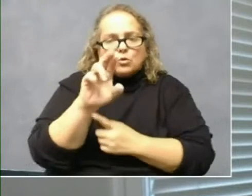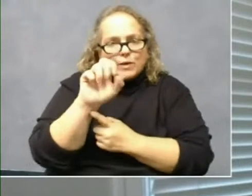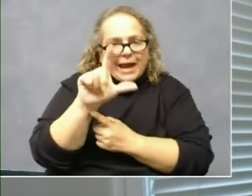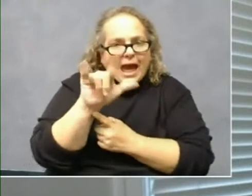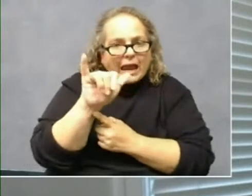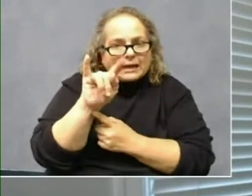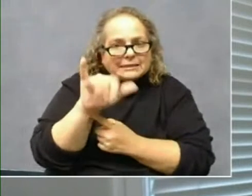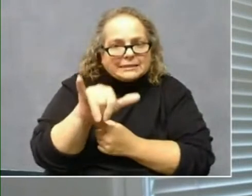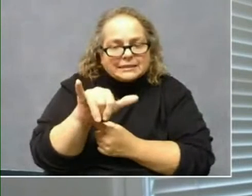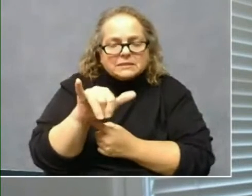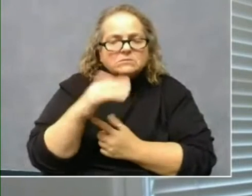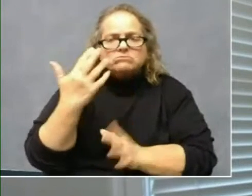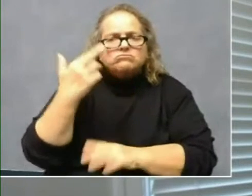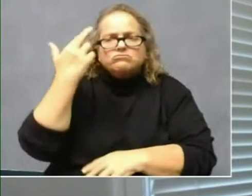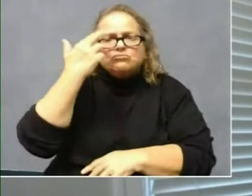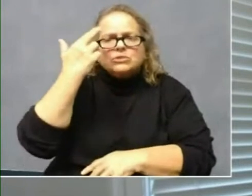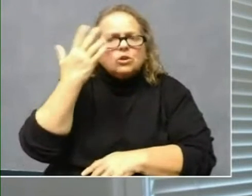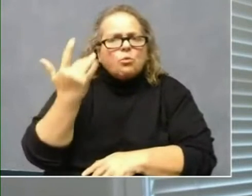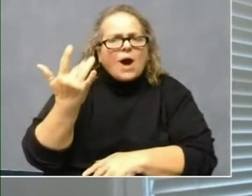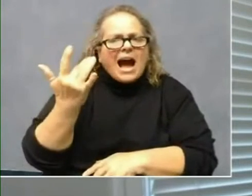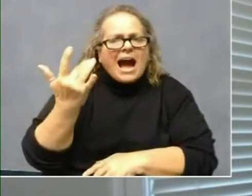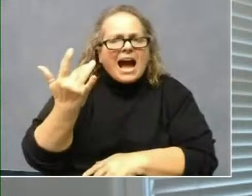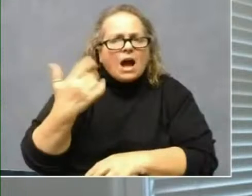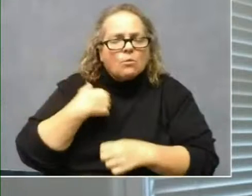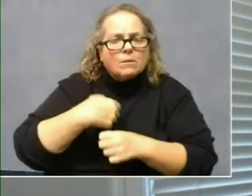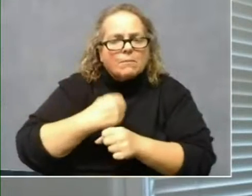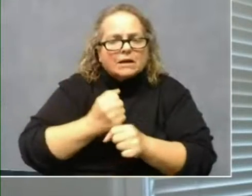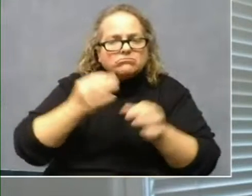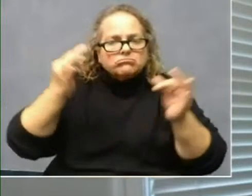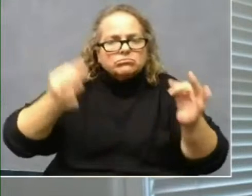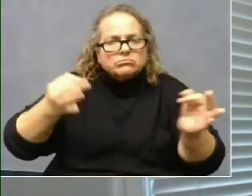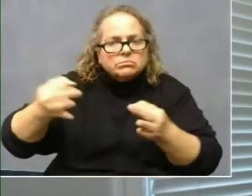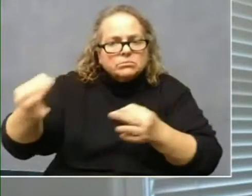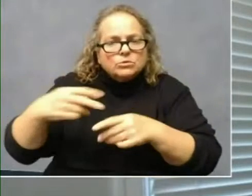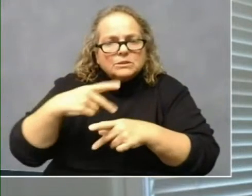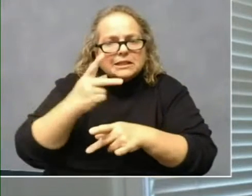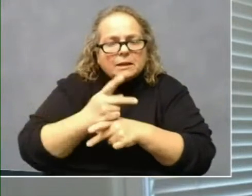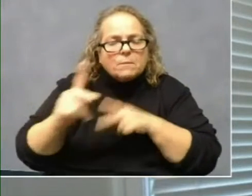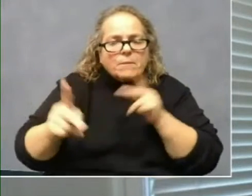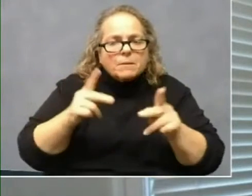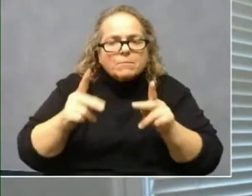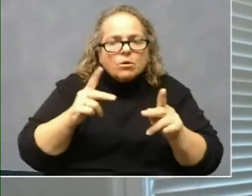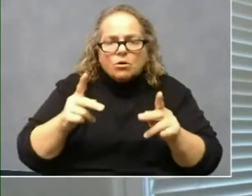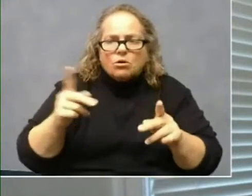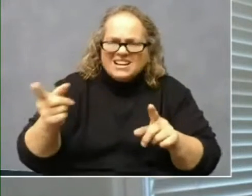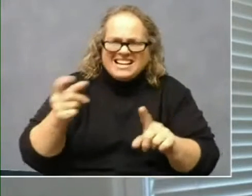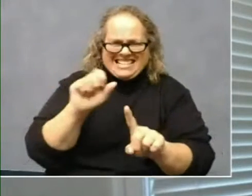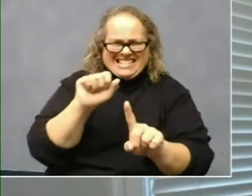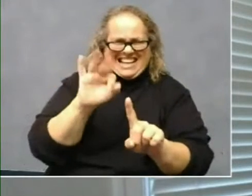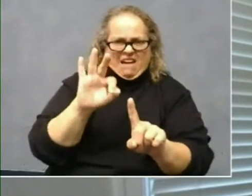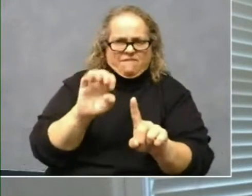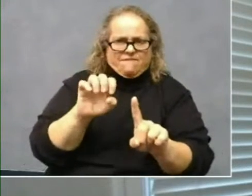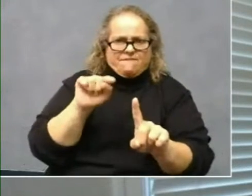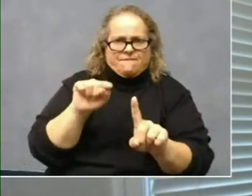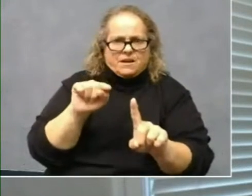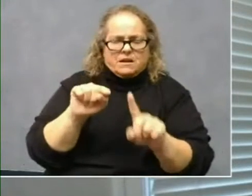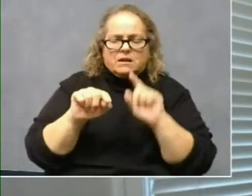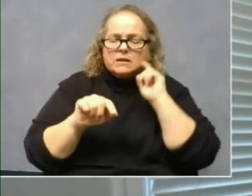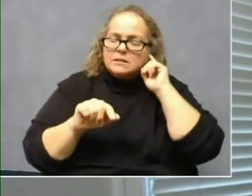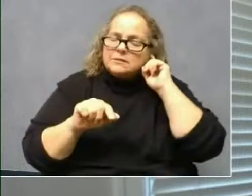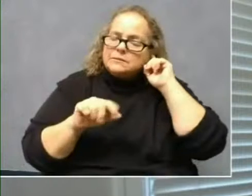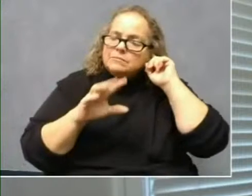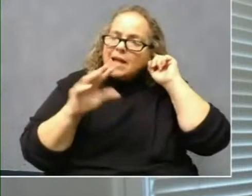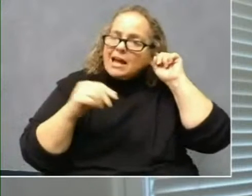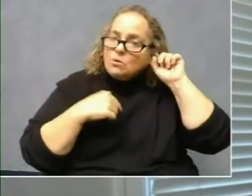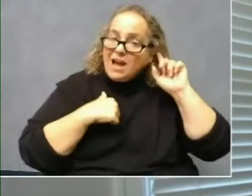why we're making these difficult decisions to try to keep people safe. And that we also have an obligation to respect the